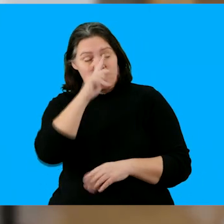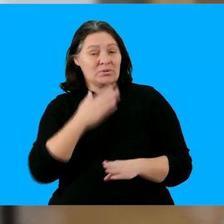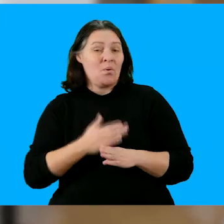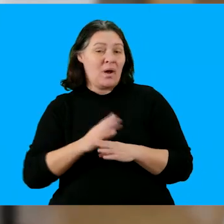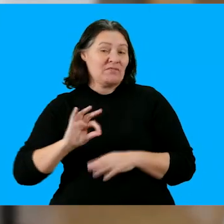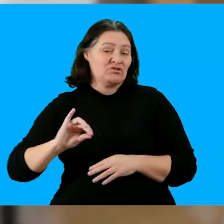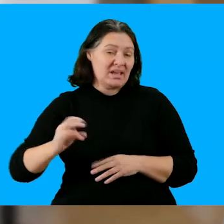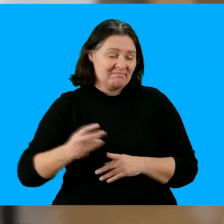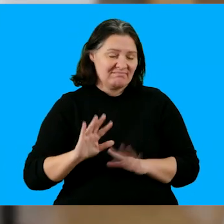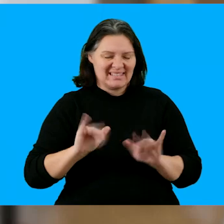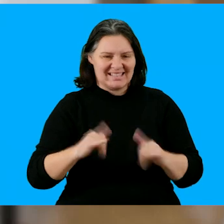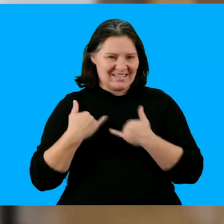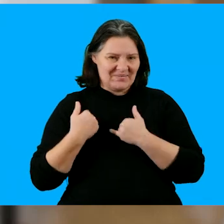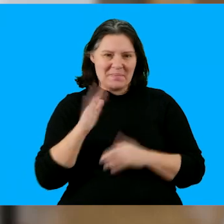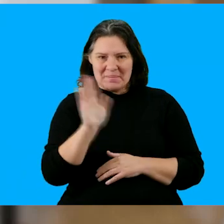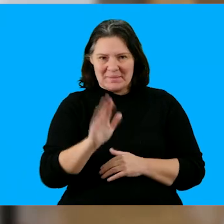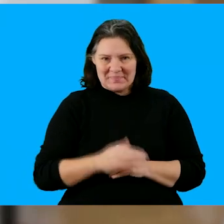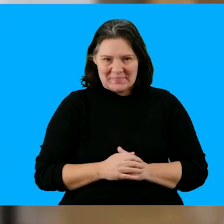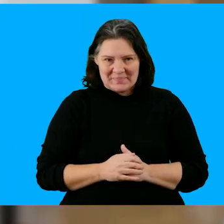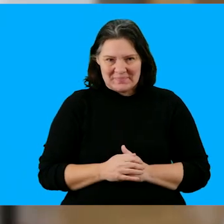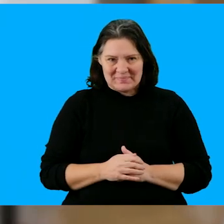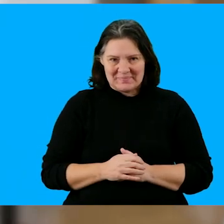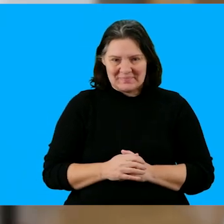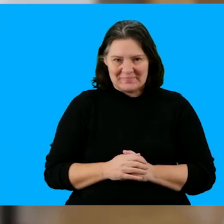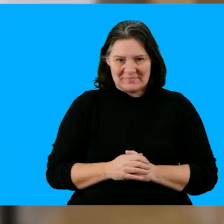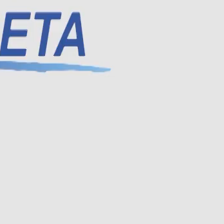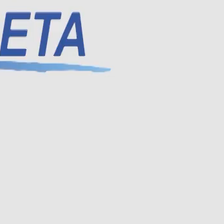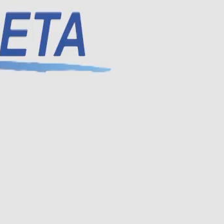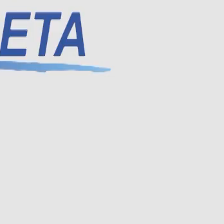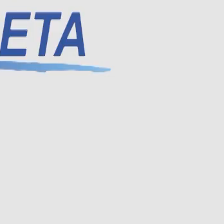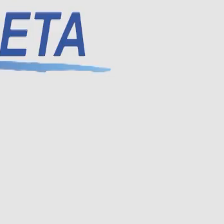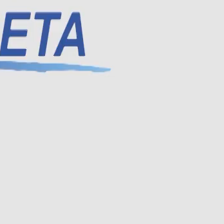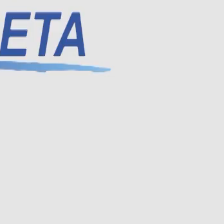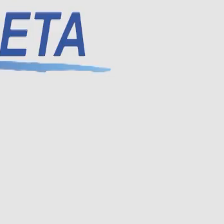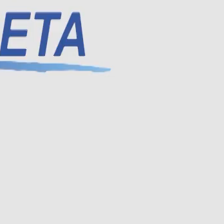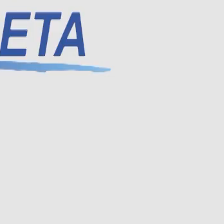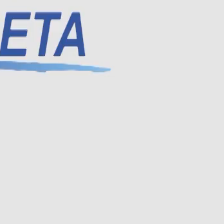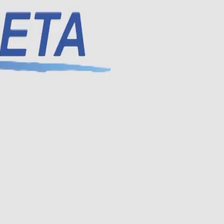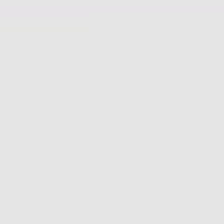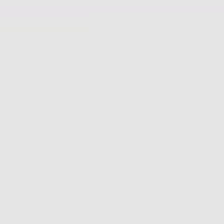Remember to work every day. Stay safe. Goodbye.